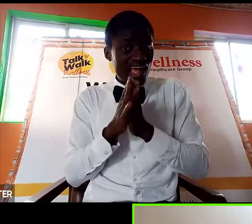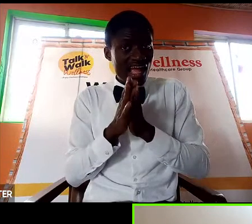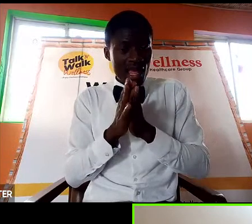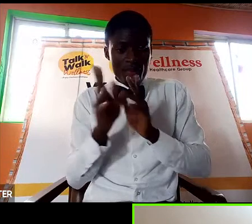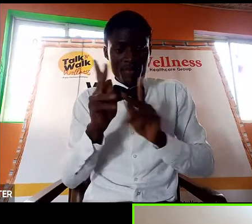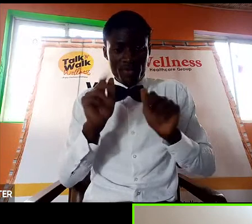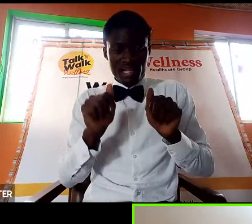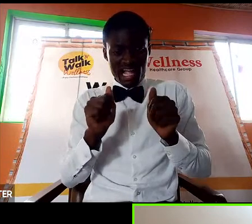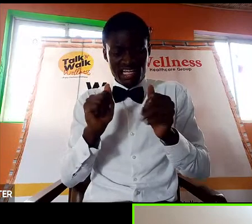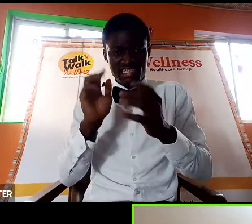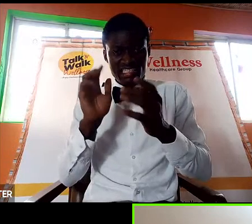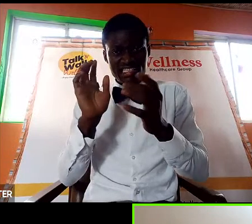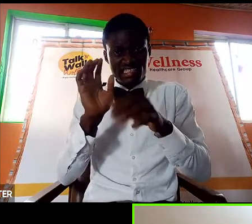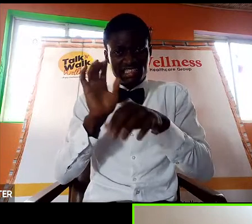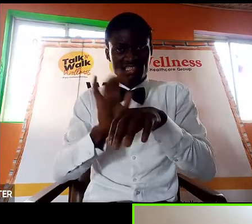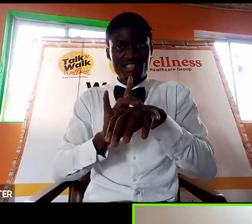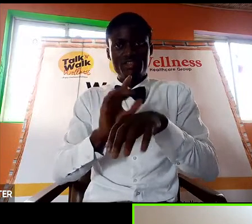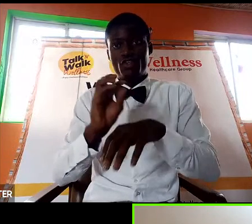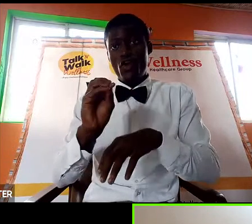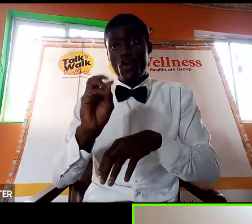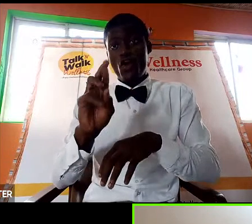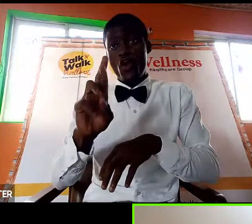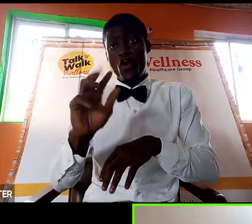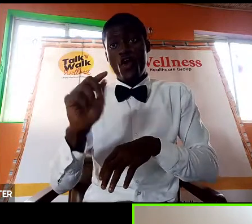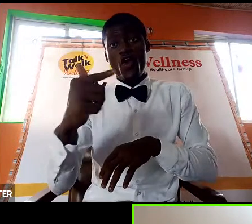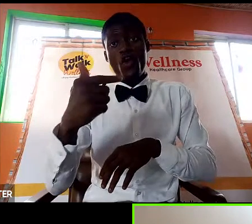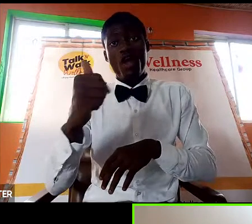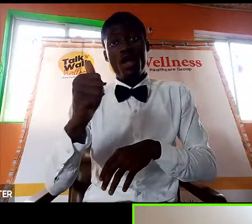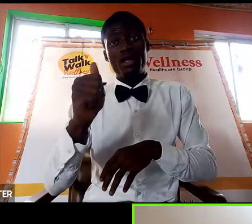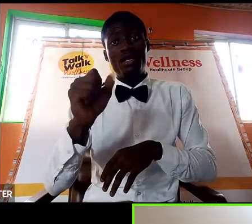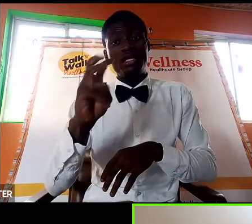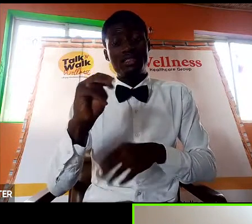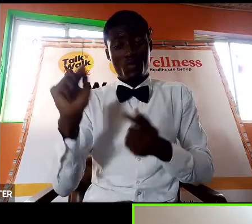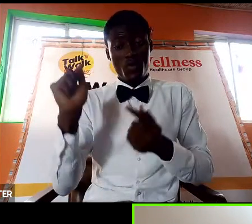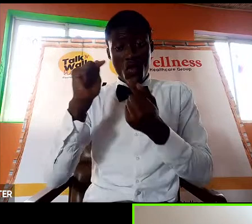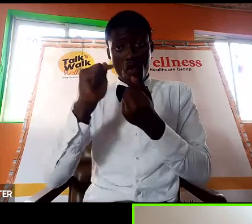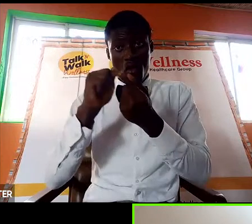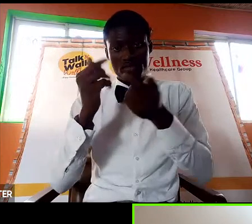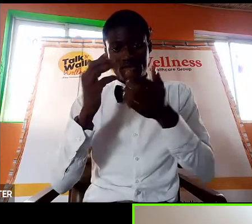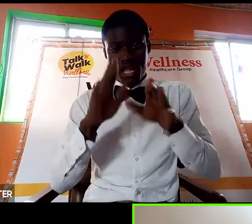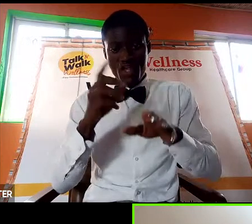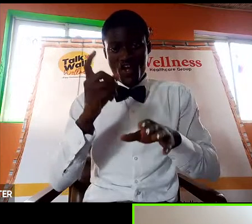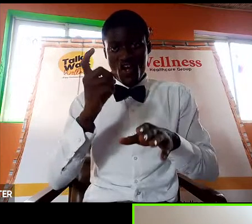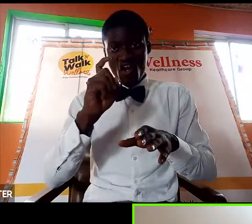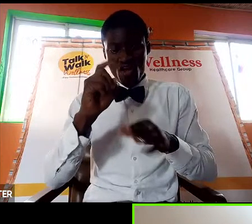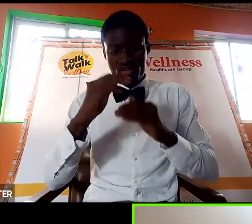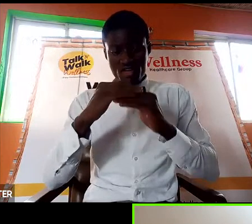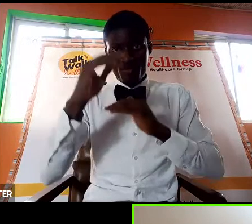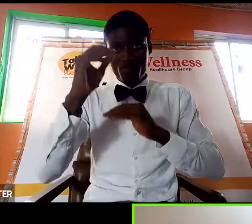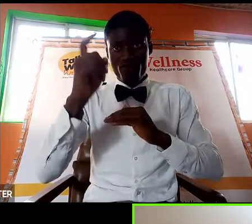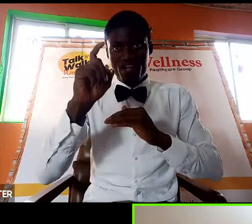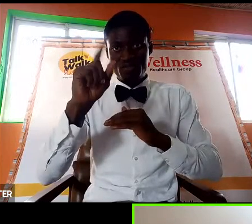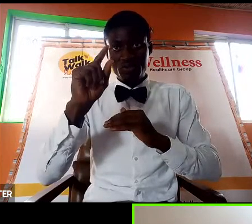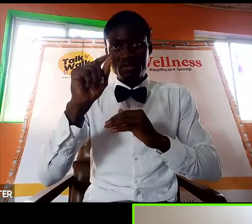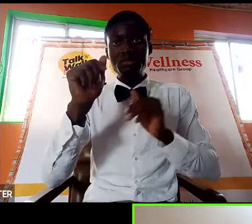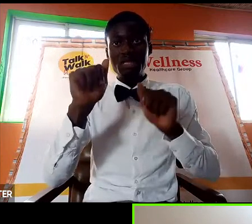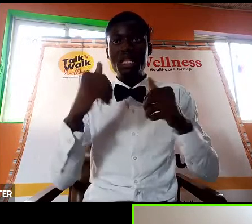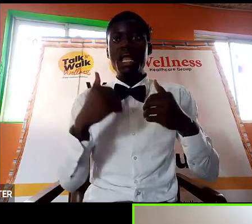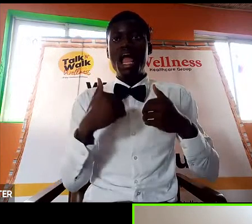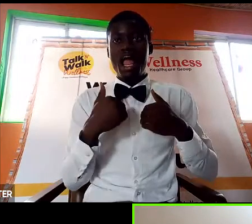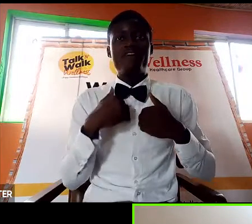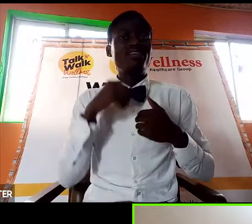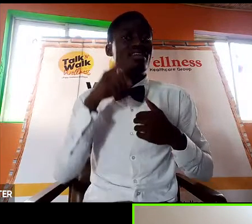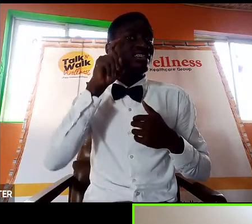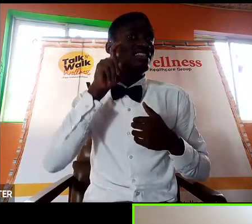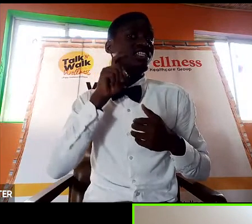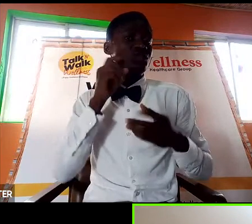die. 100, 120 till the end of their life. They can have sexual drive. They can feel horny, and they